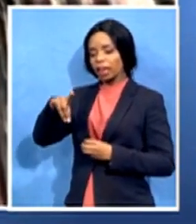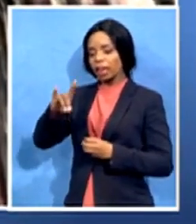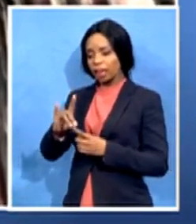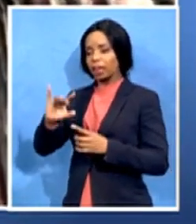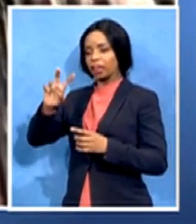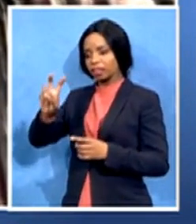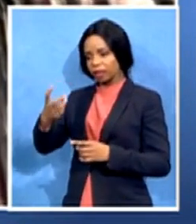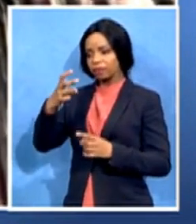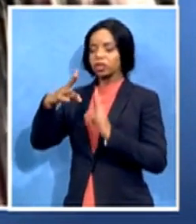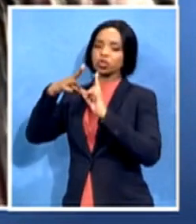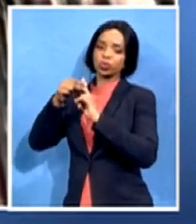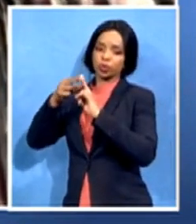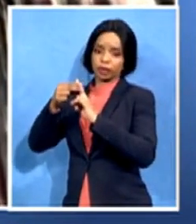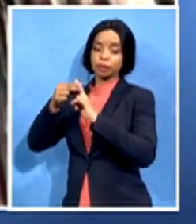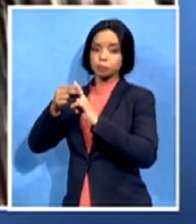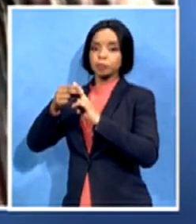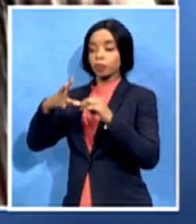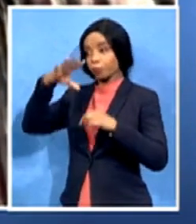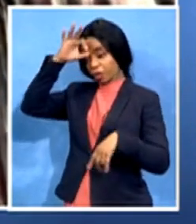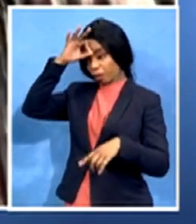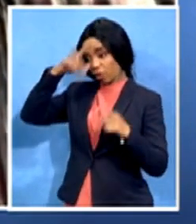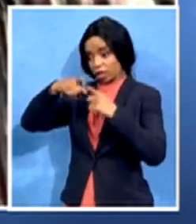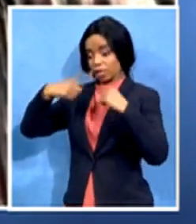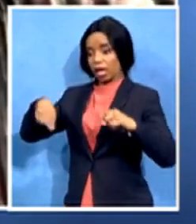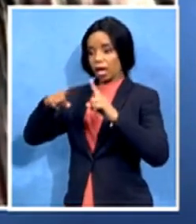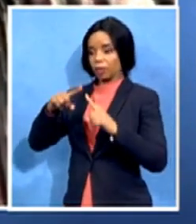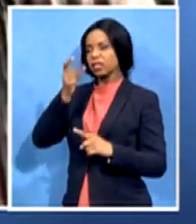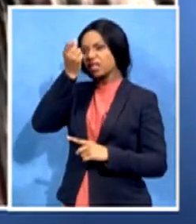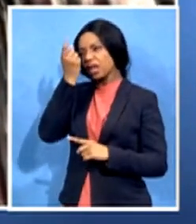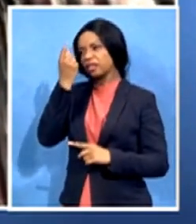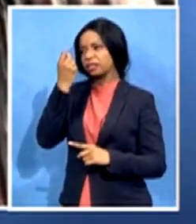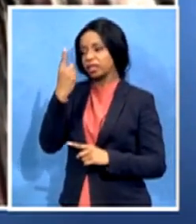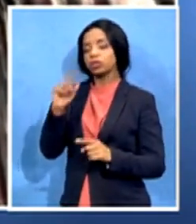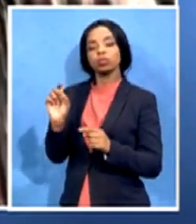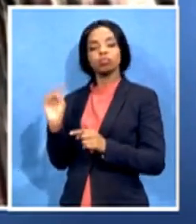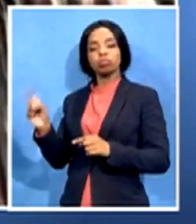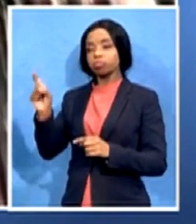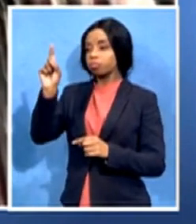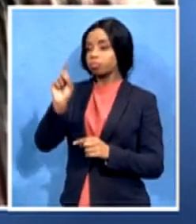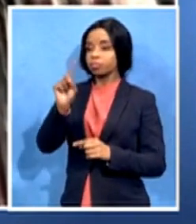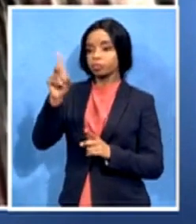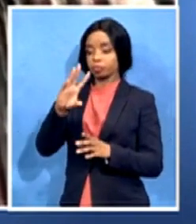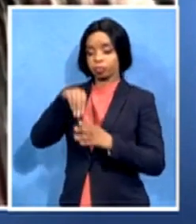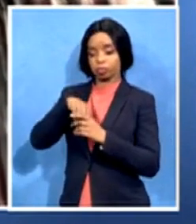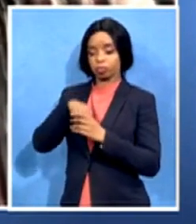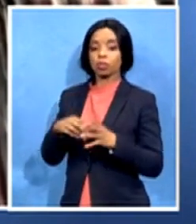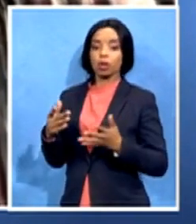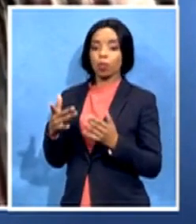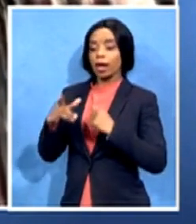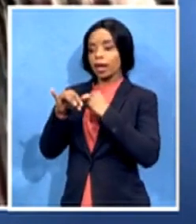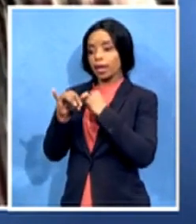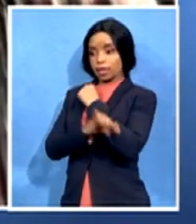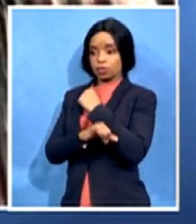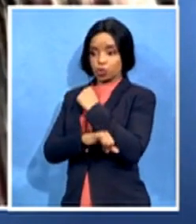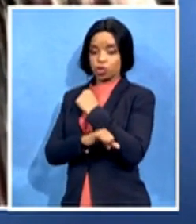inclusive of all role players in the industry. And if they are you confident that this unit will make a huge impact